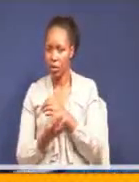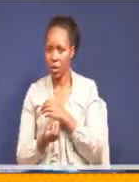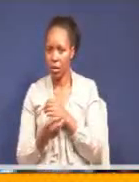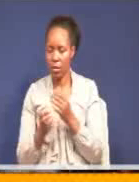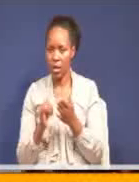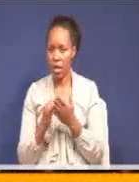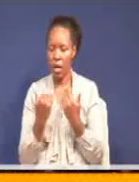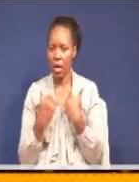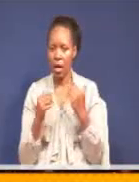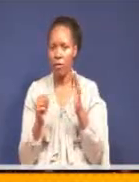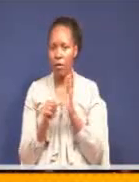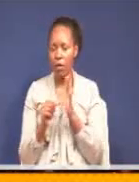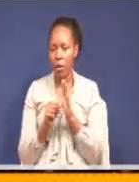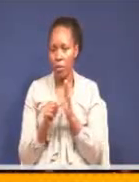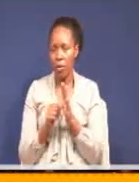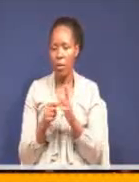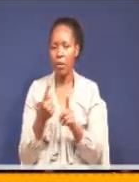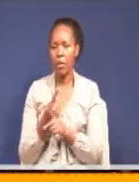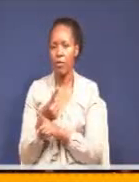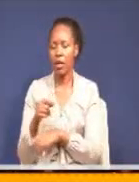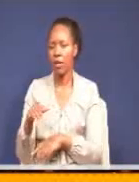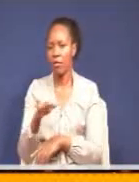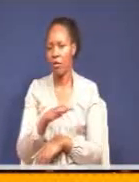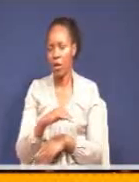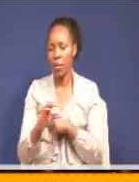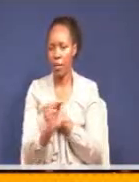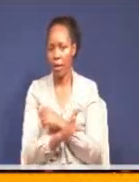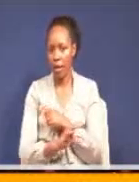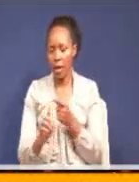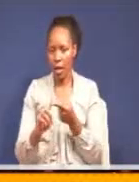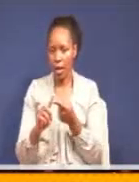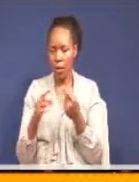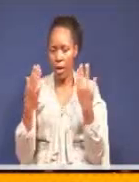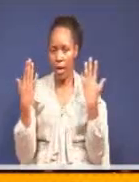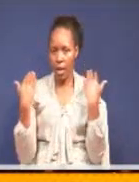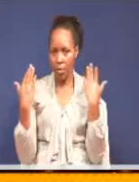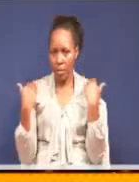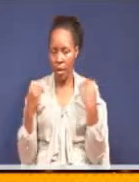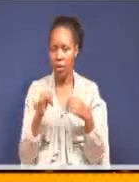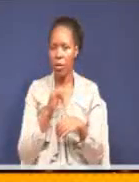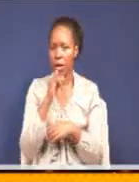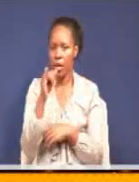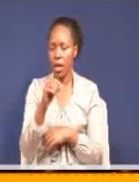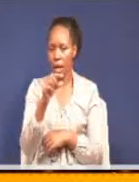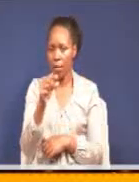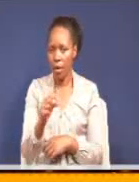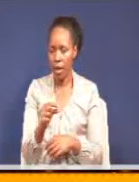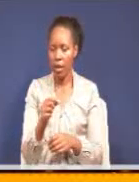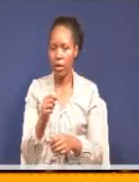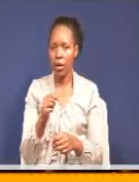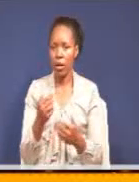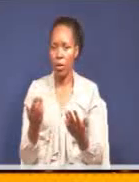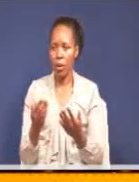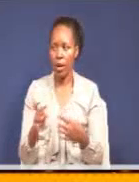have a problem across the country. Roads like the one in Meru, Mr. Speaker, in the Igembe region, where it was